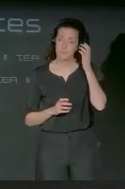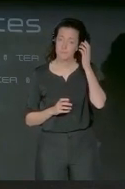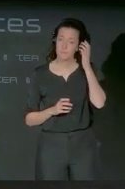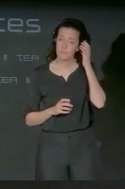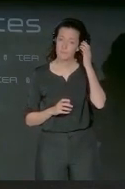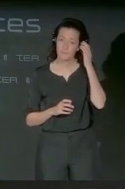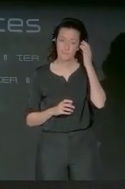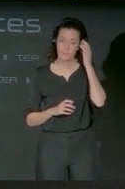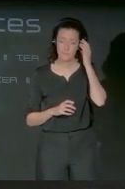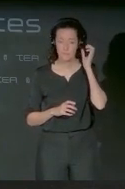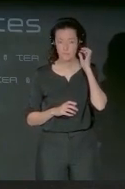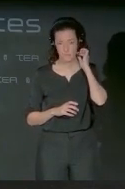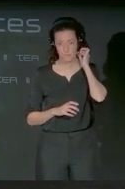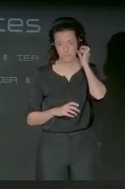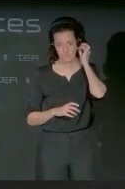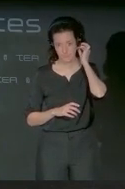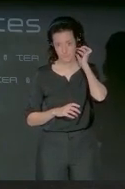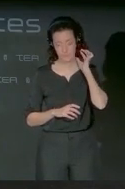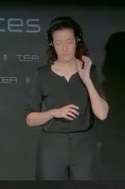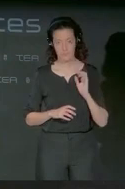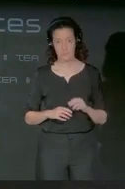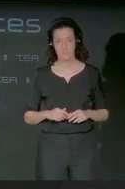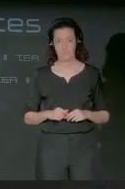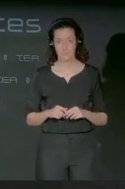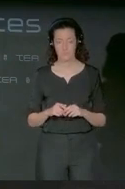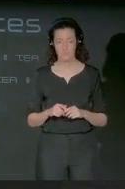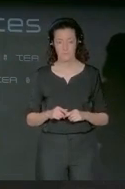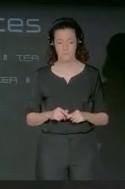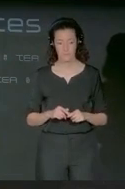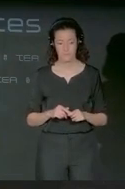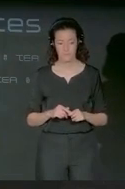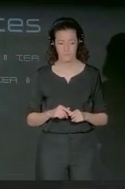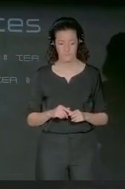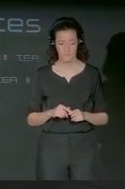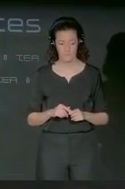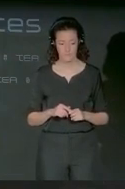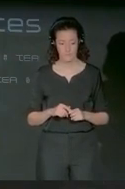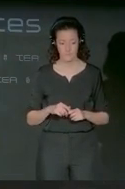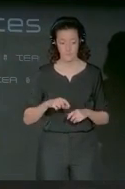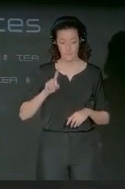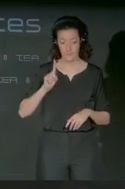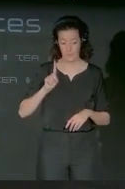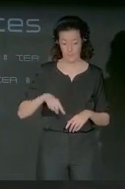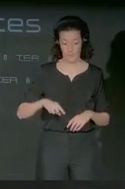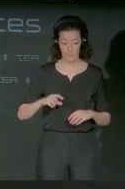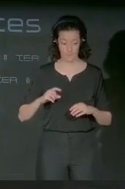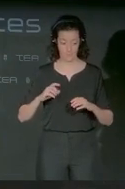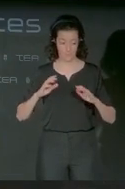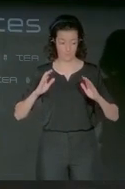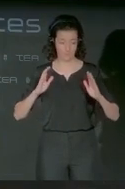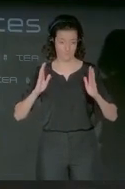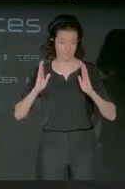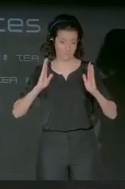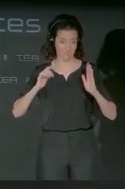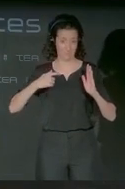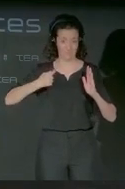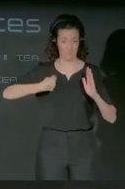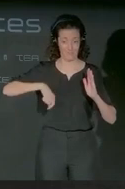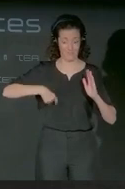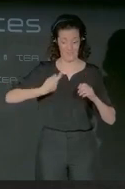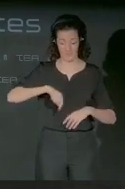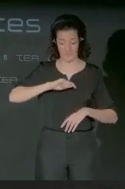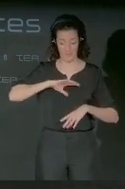many plans to discuss with member states, and I think the Spanish Presidency will be an important